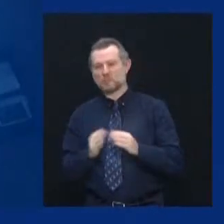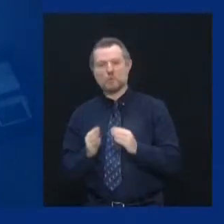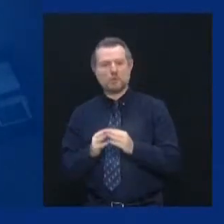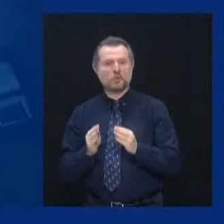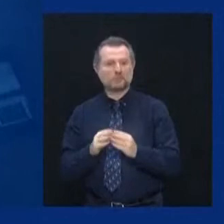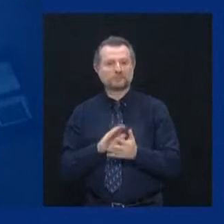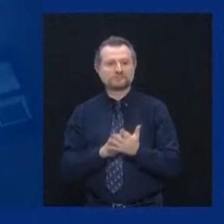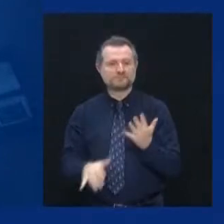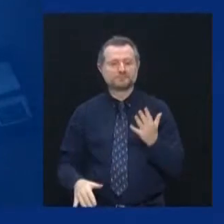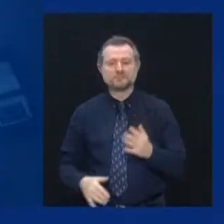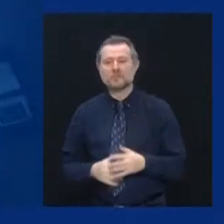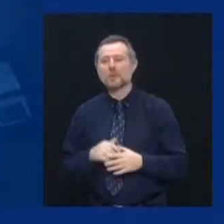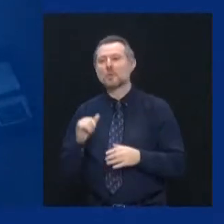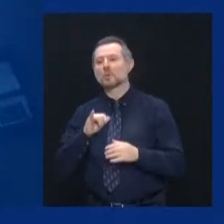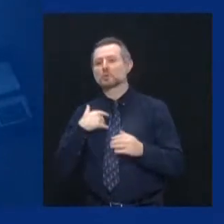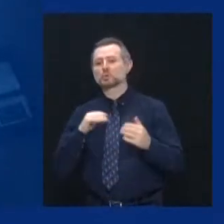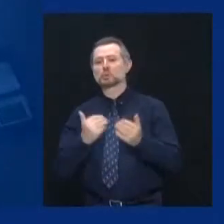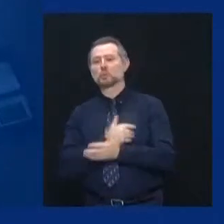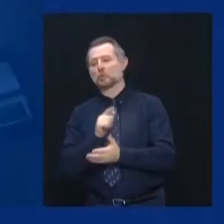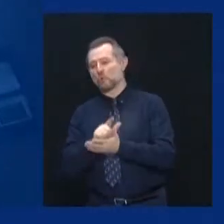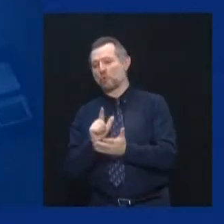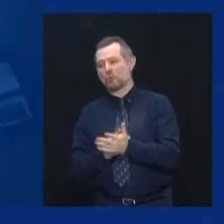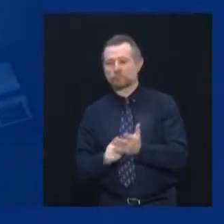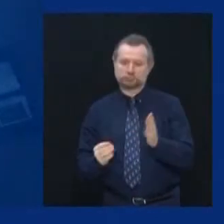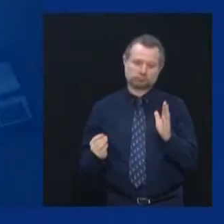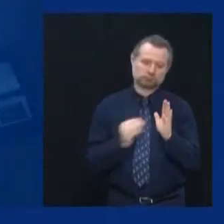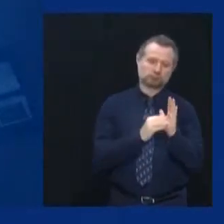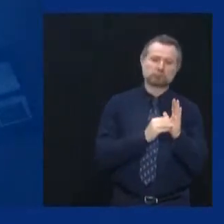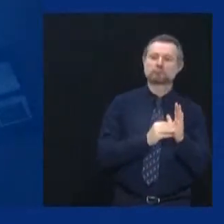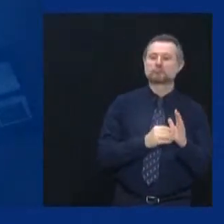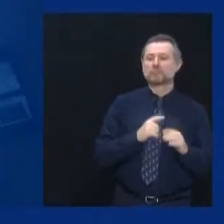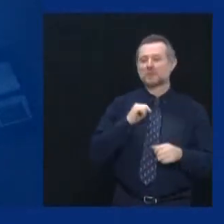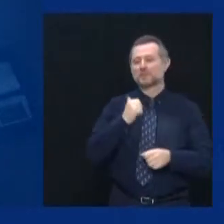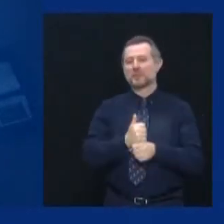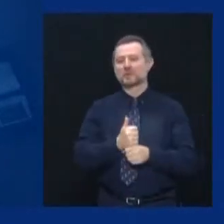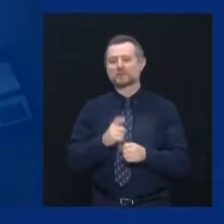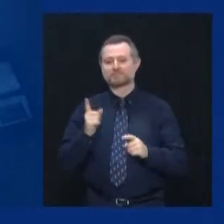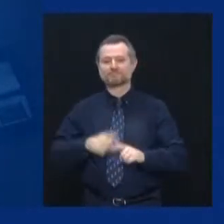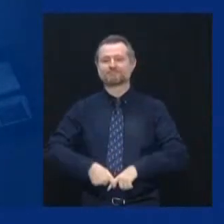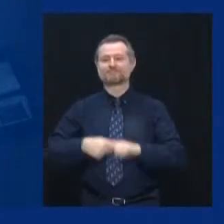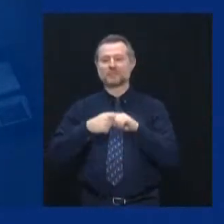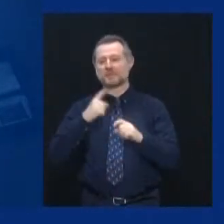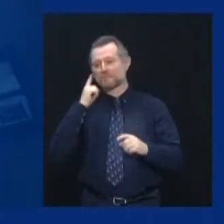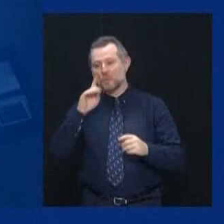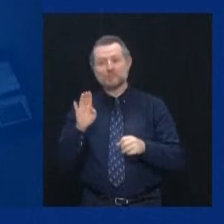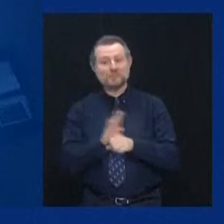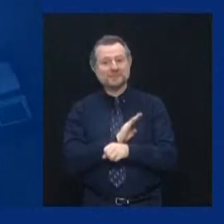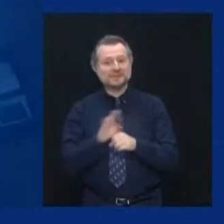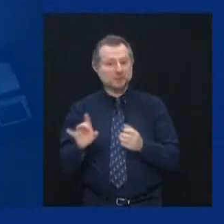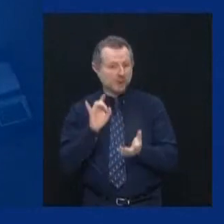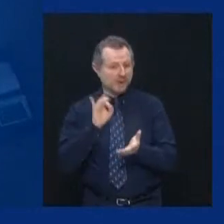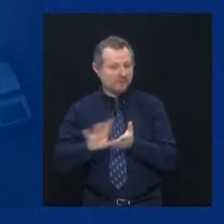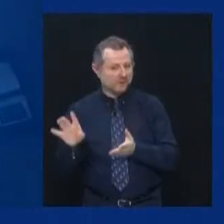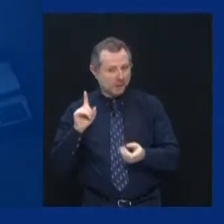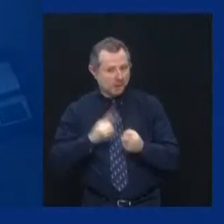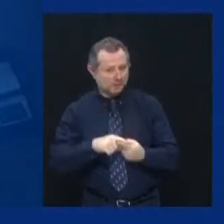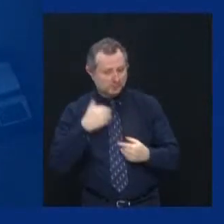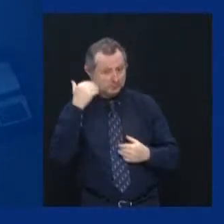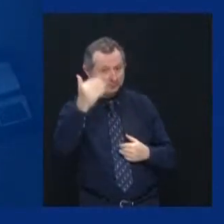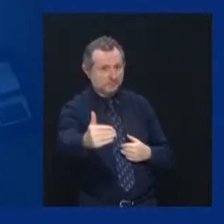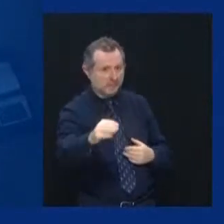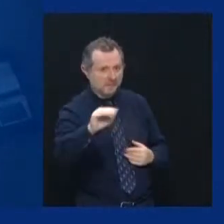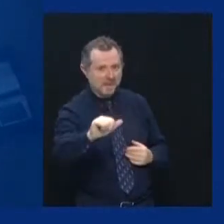have to advance legislation, and I will, that places a statewide moratorium on commercial evictions until May 1. You have a lot of